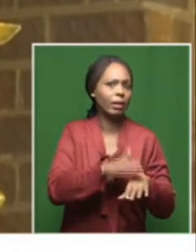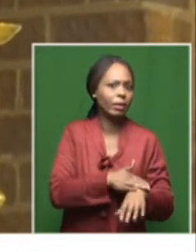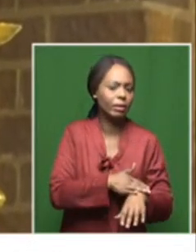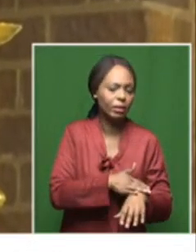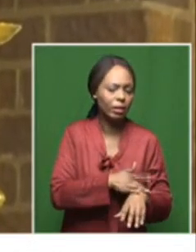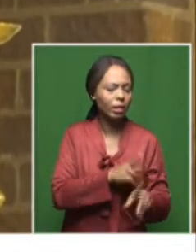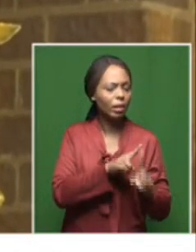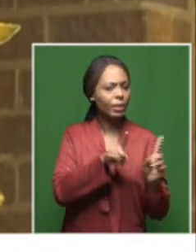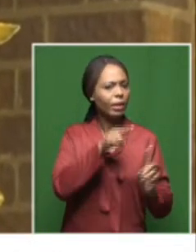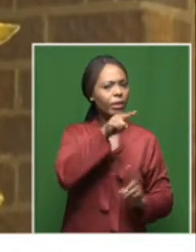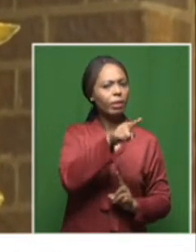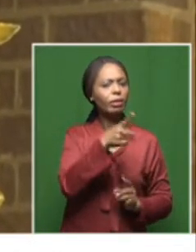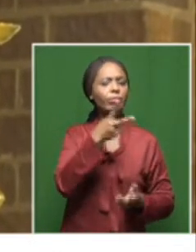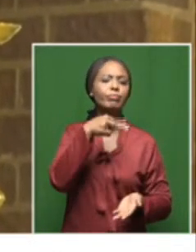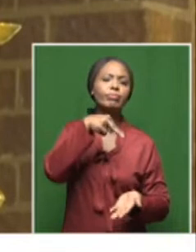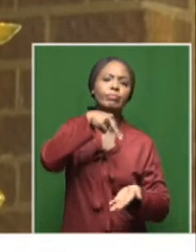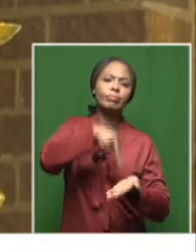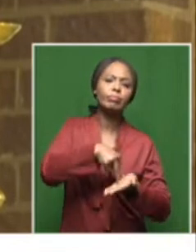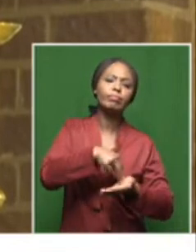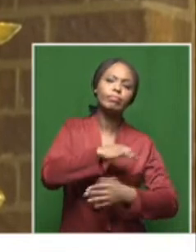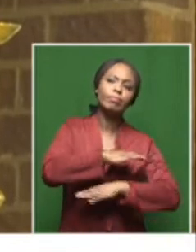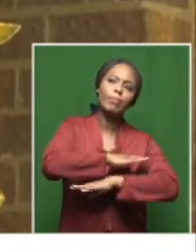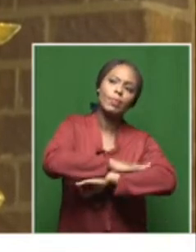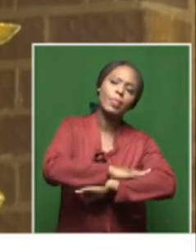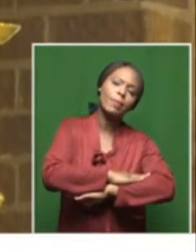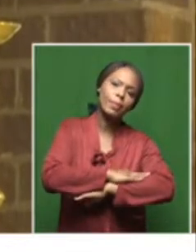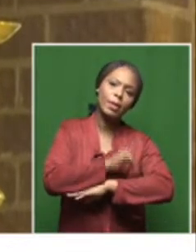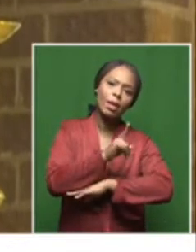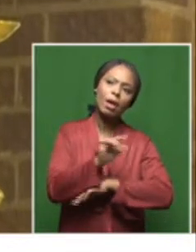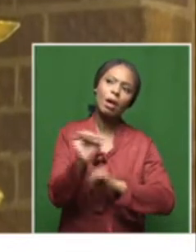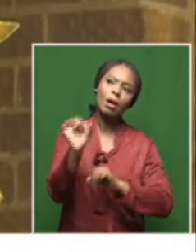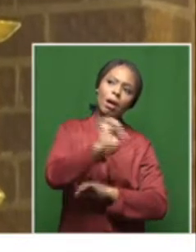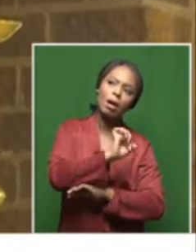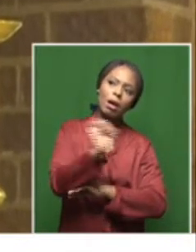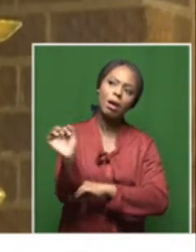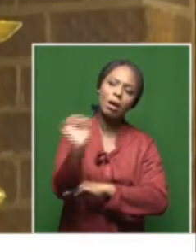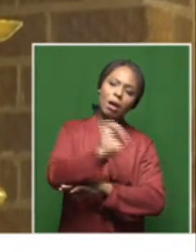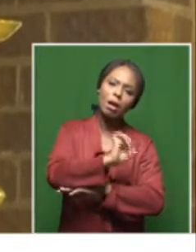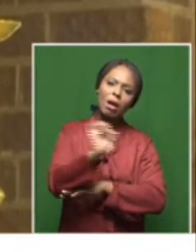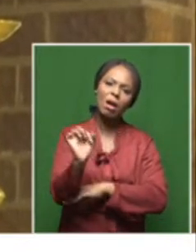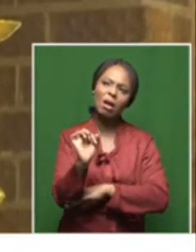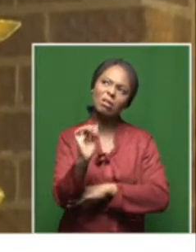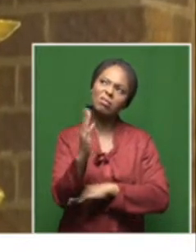She stood outside the car. It was an evening.